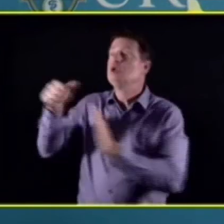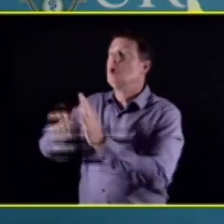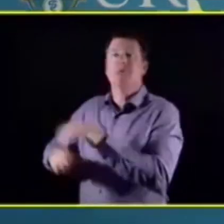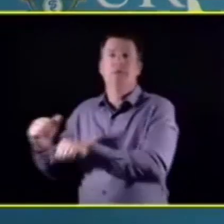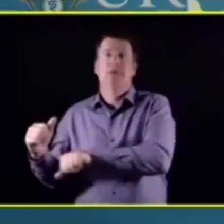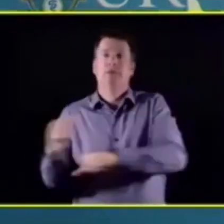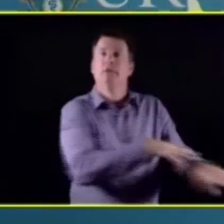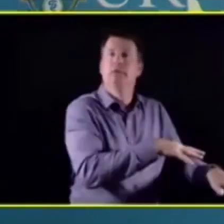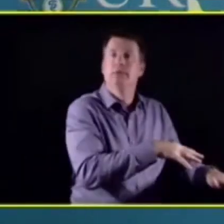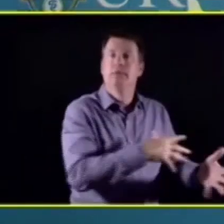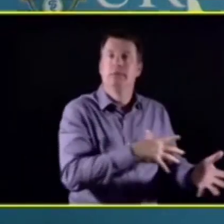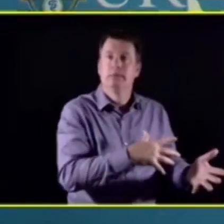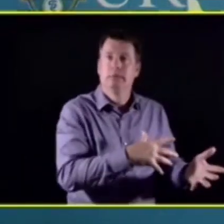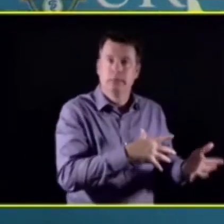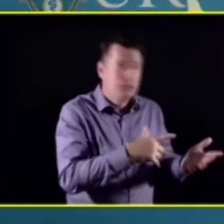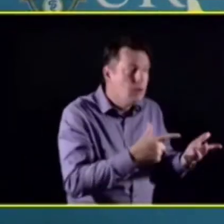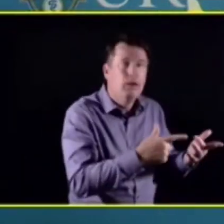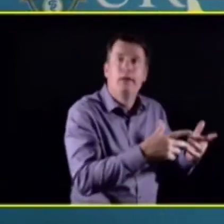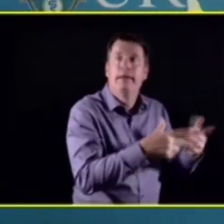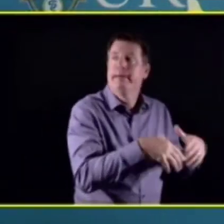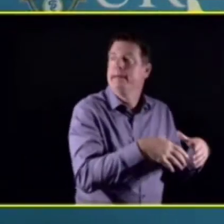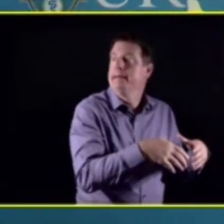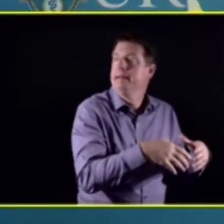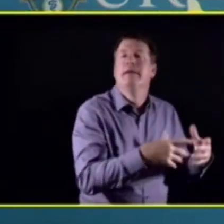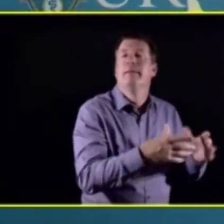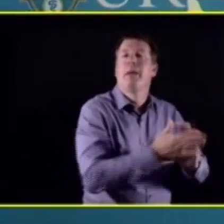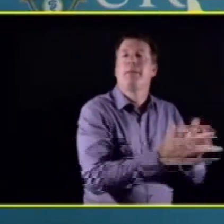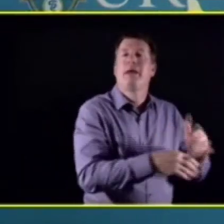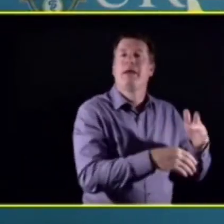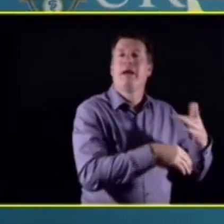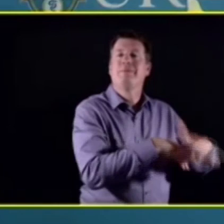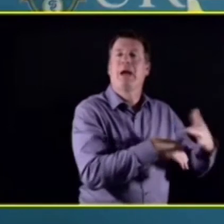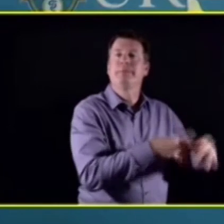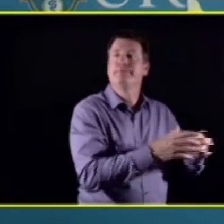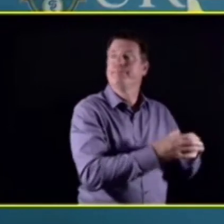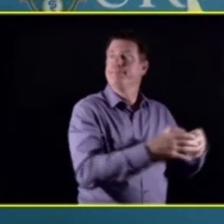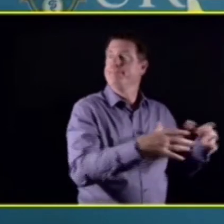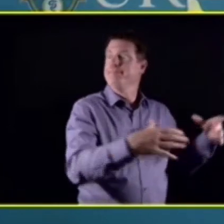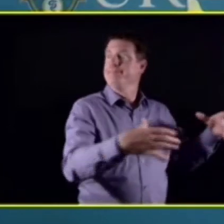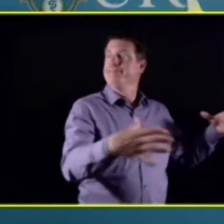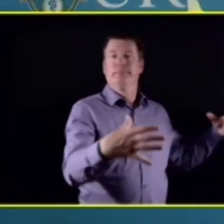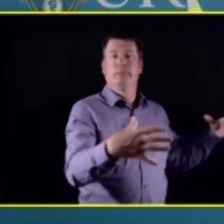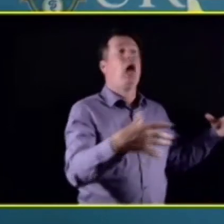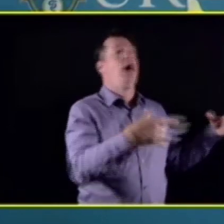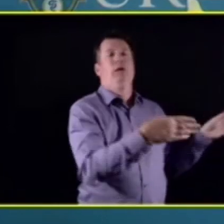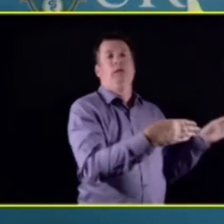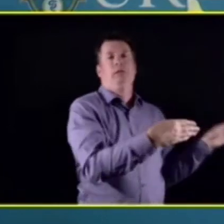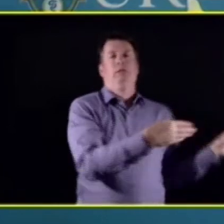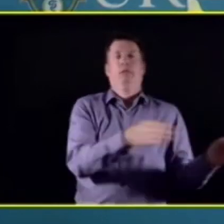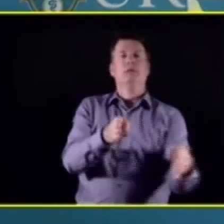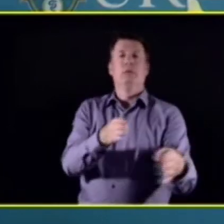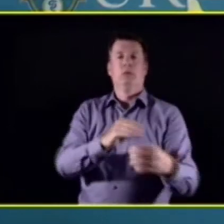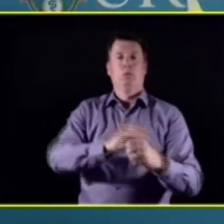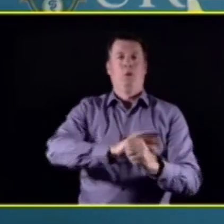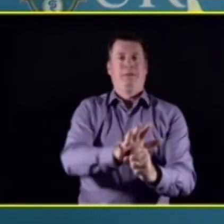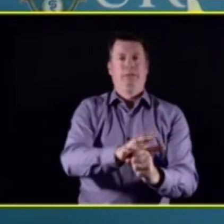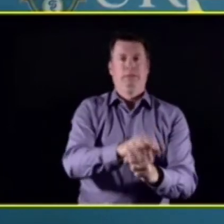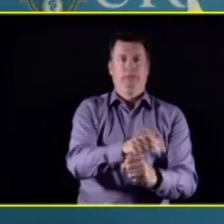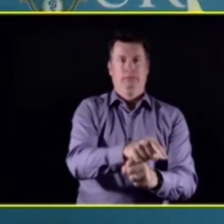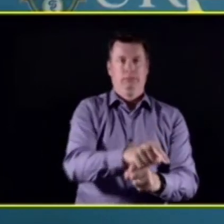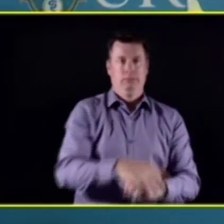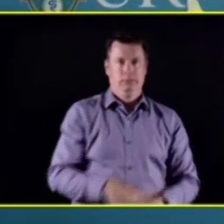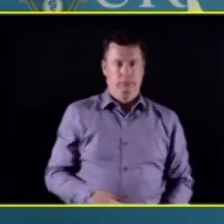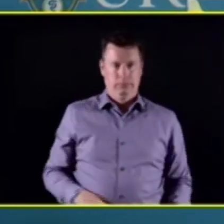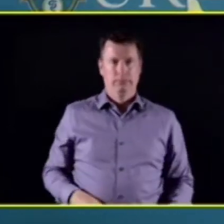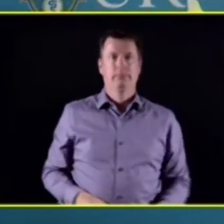COVID patients. So that has not been a problem. We're starting to, right now though, pick up